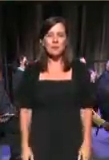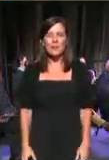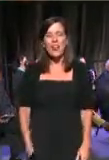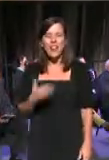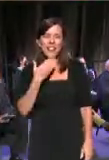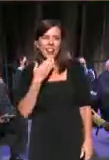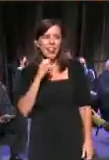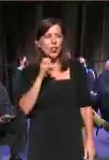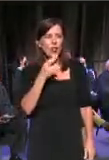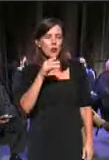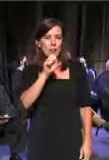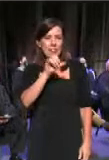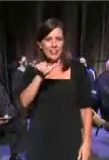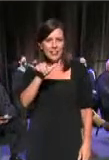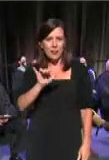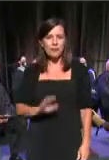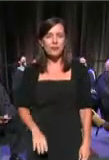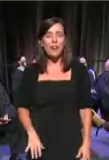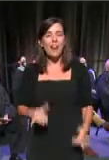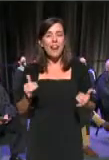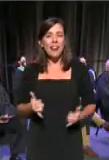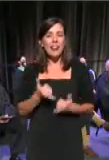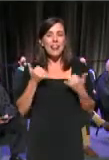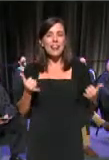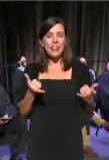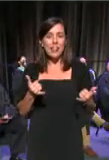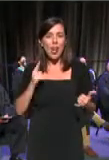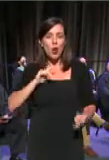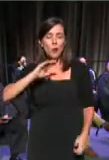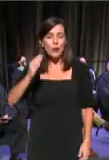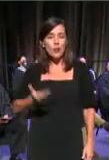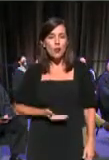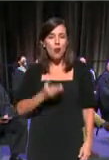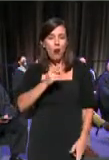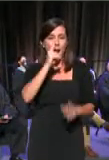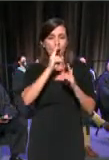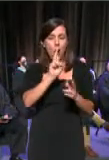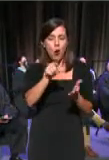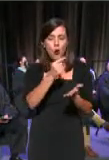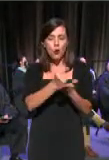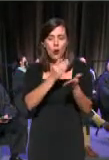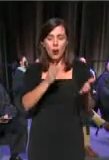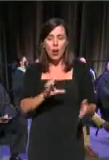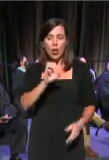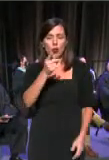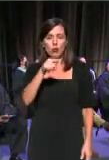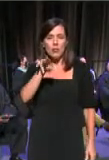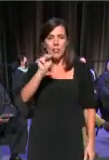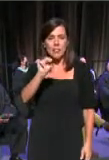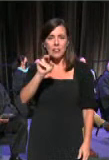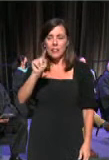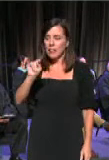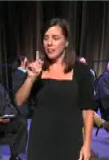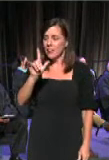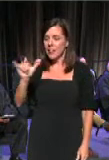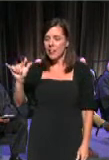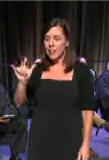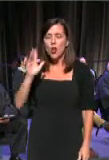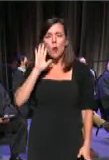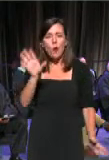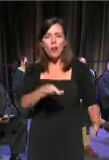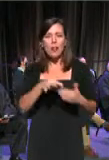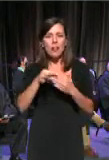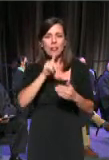Thank you, Chrissy. I would like to introduce honor graduate Kristen Tilley, who will lead us in the Pledge